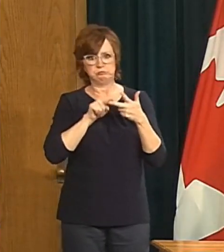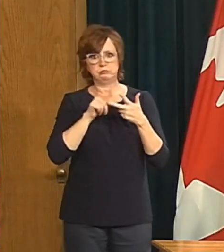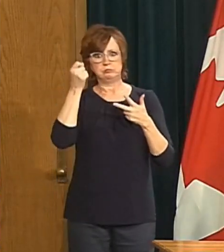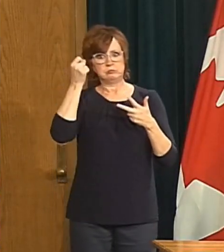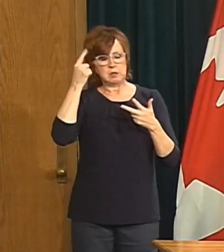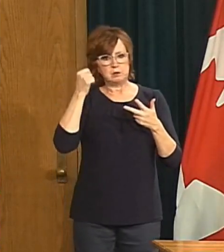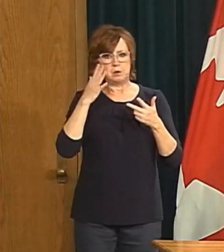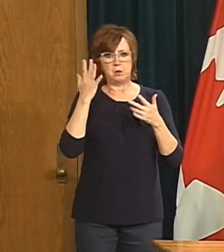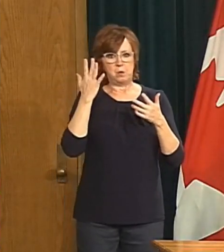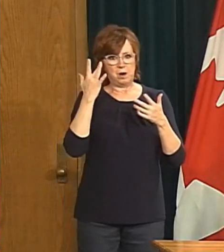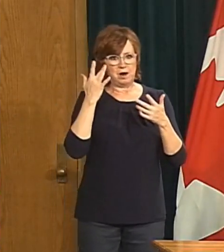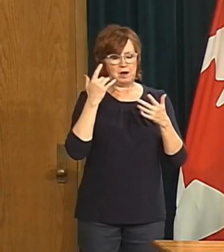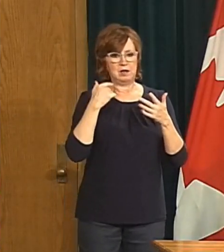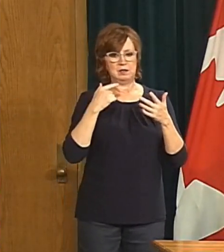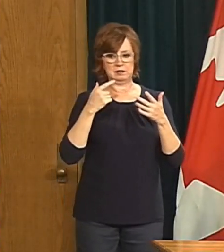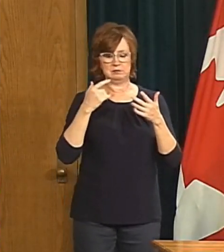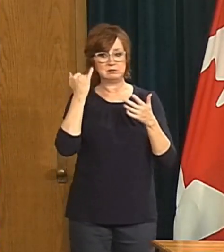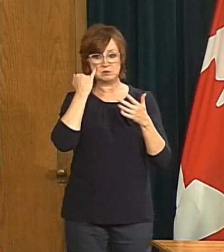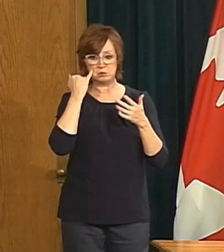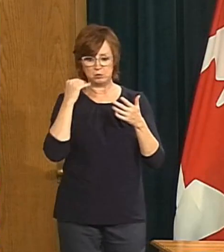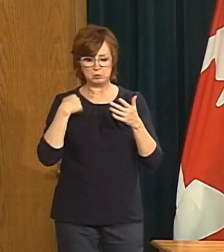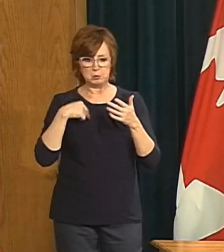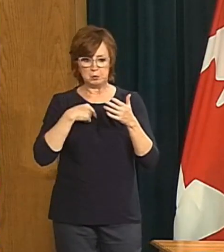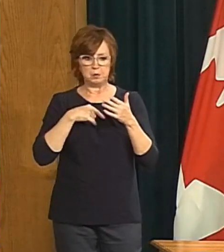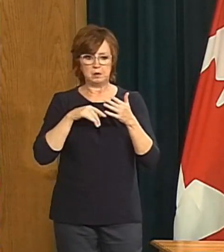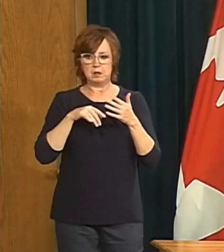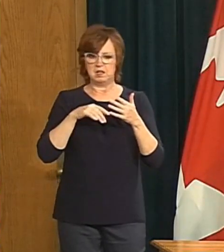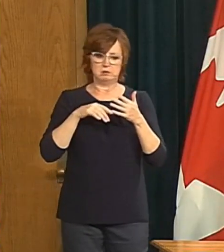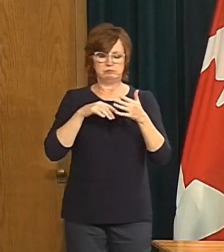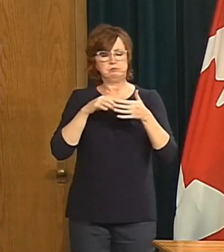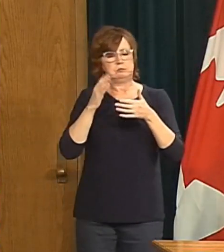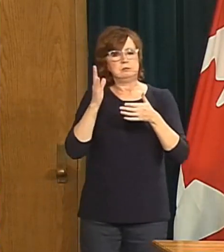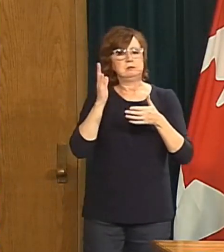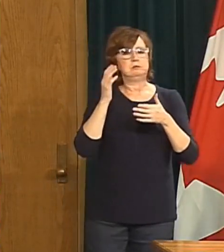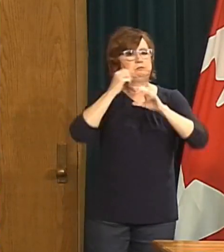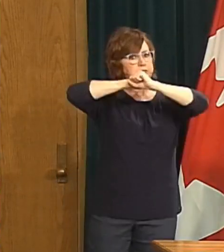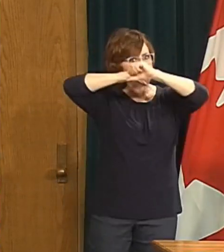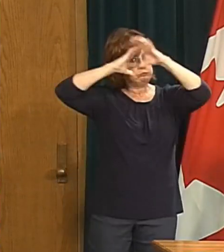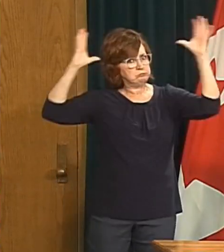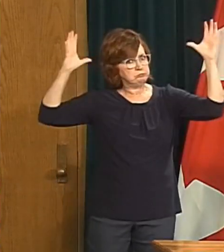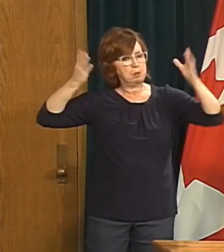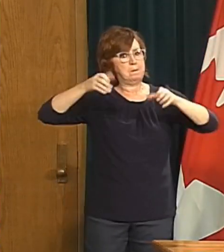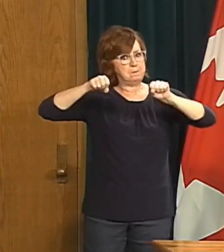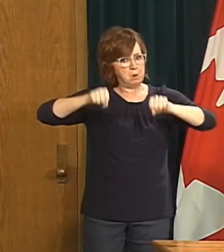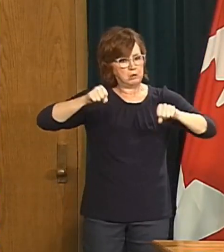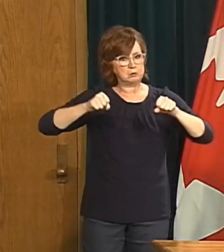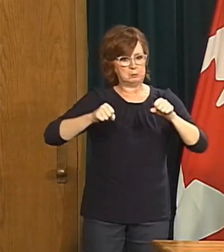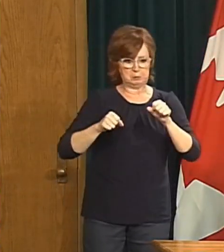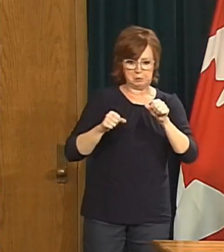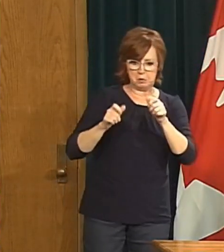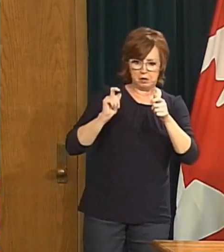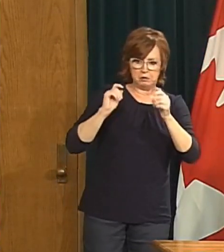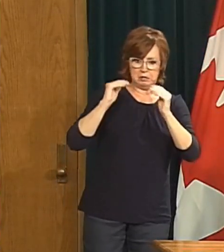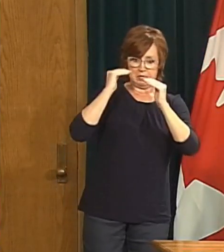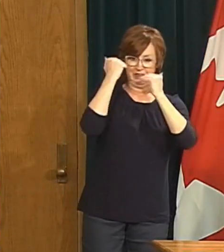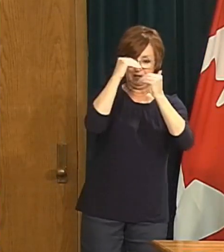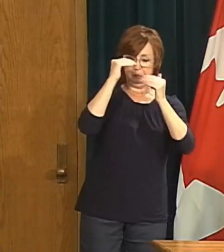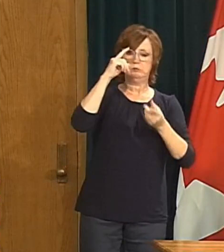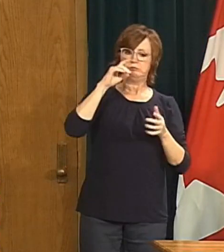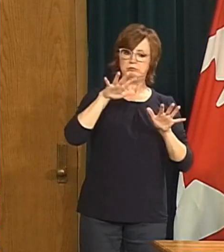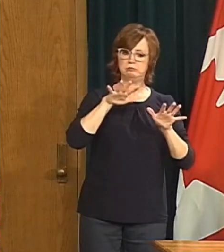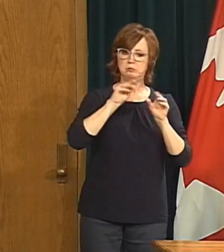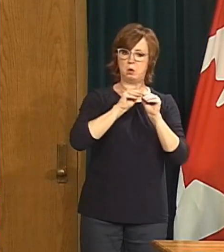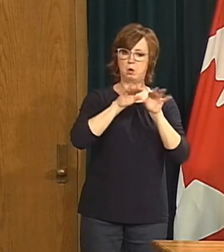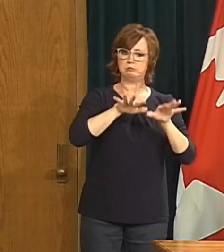reopen portions of our economy in the next while. We need to address where some of